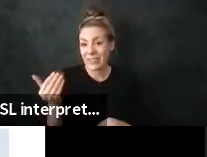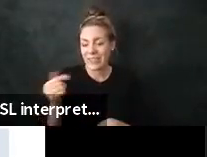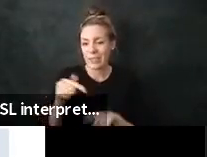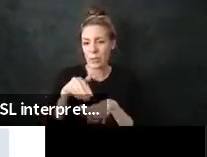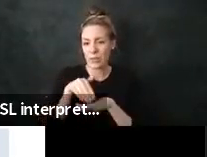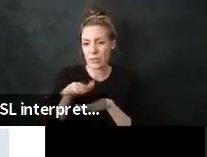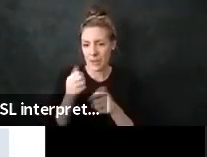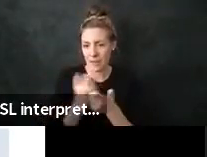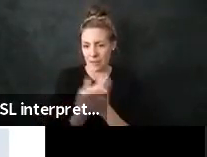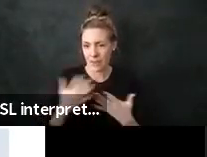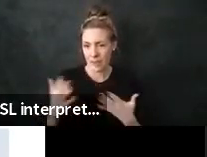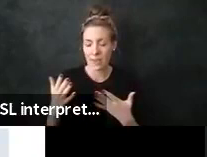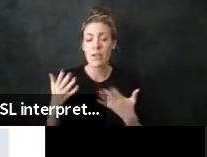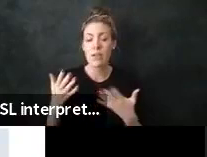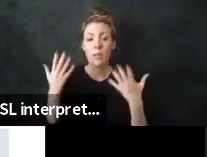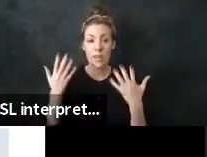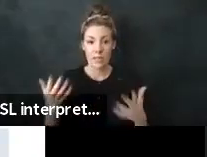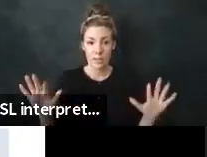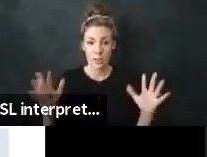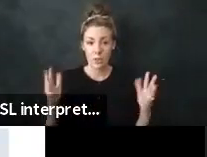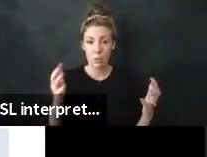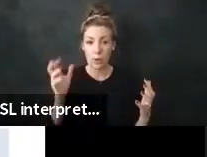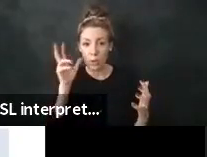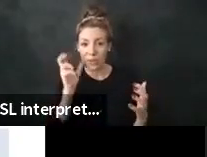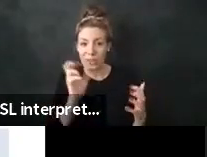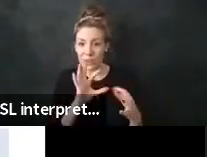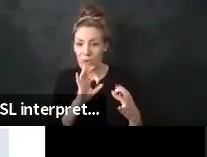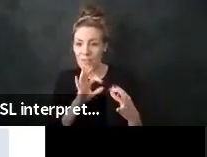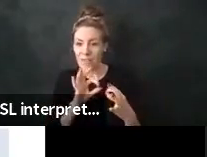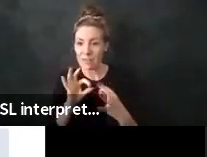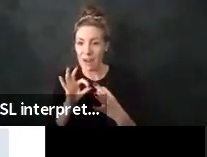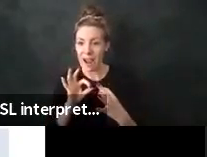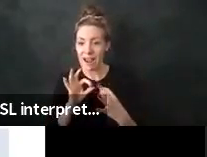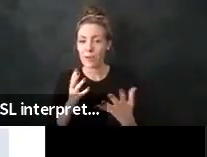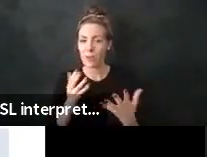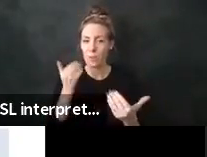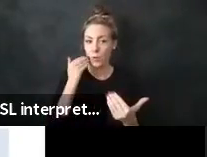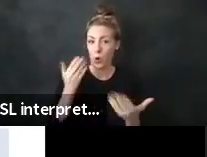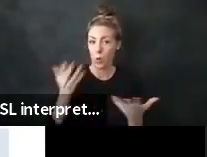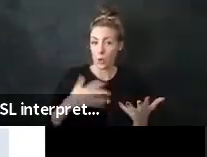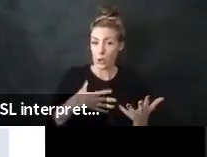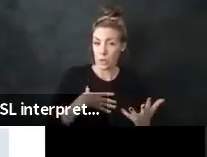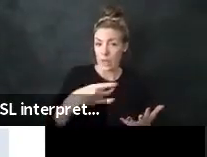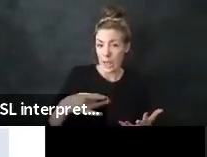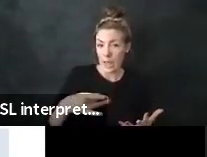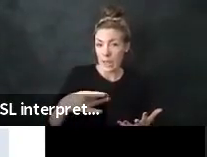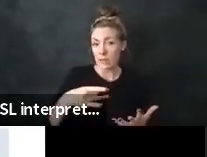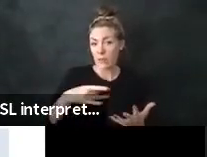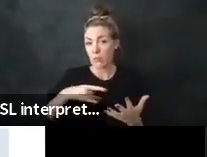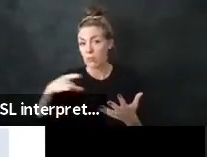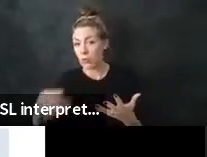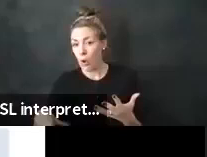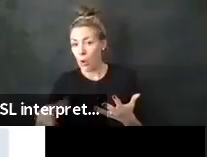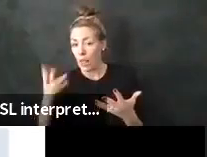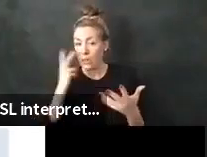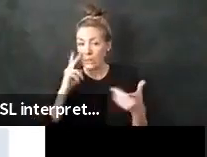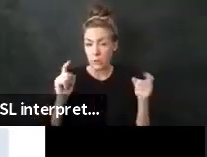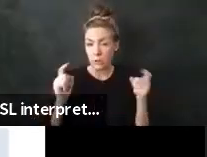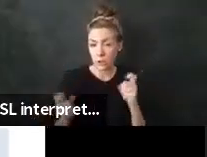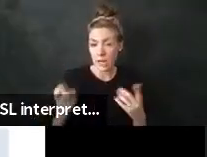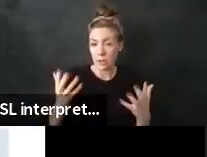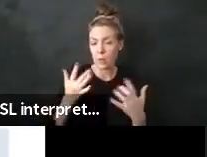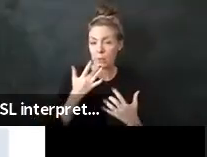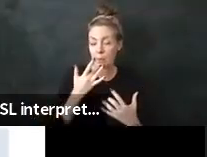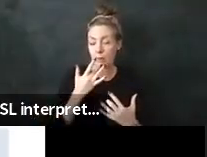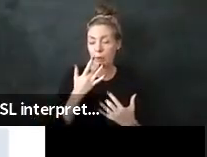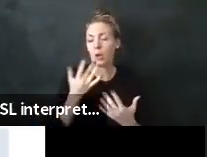submitted, we want to hear from the public. We want to know what you like about the maps, what you'd like to see changed,